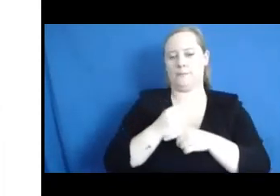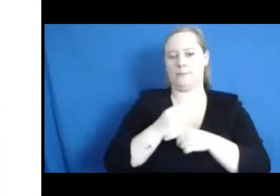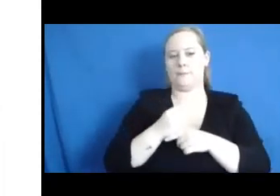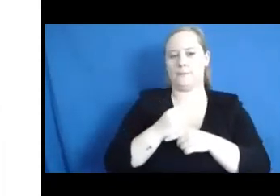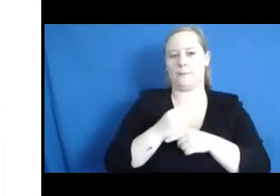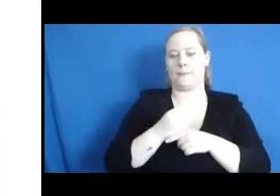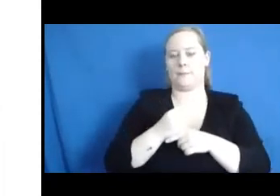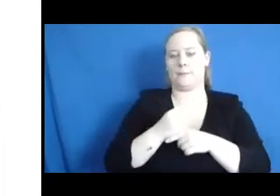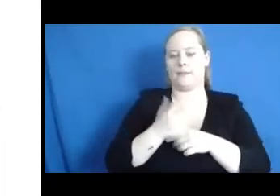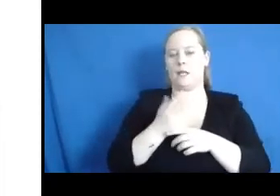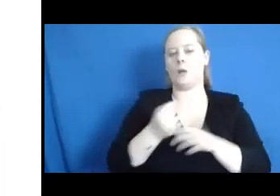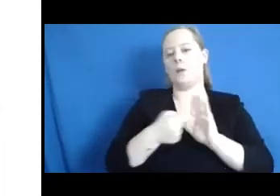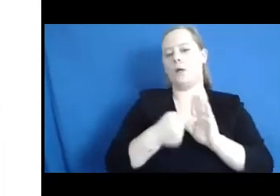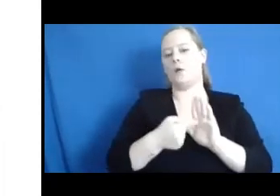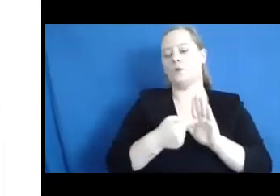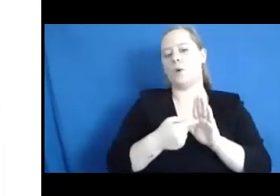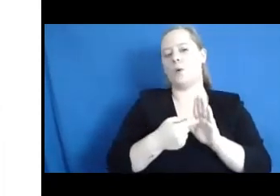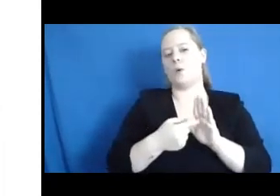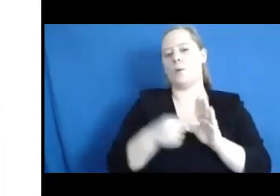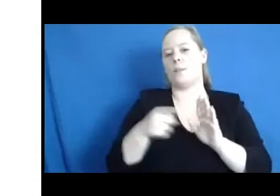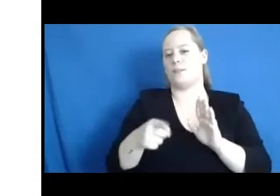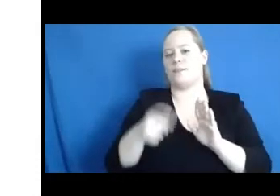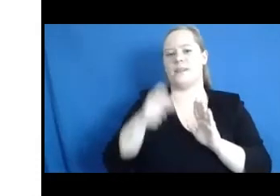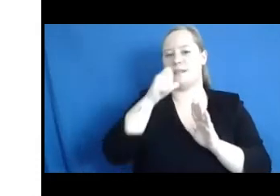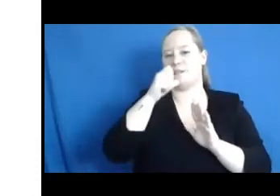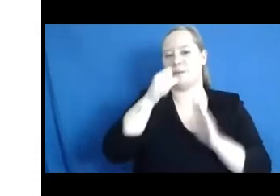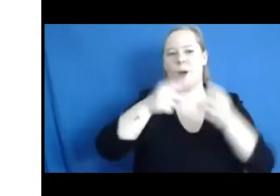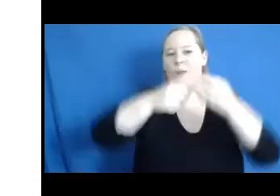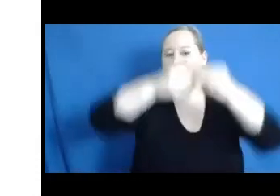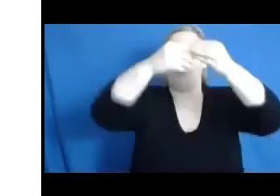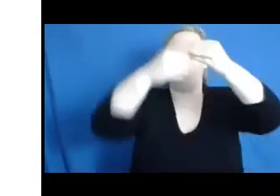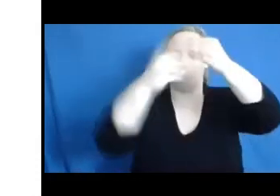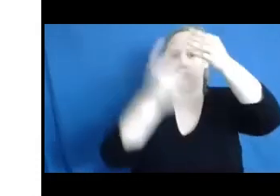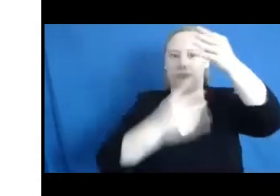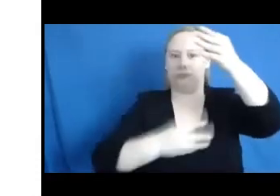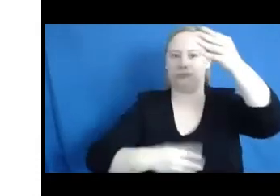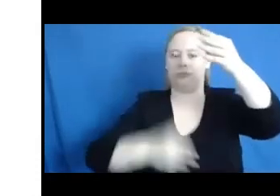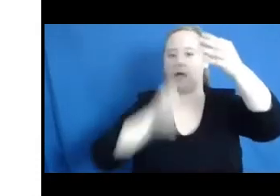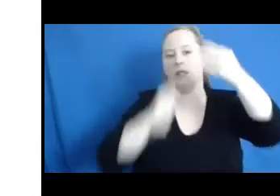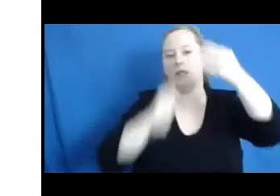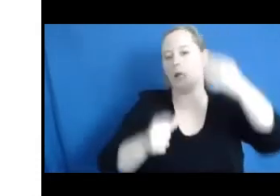want to point out, these are not an exhausted list of the wells that exist at the site. There's